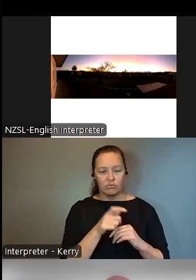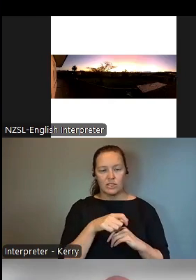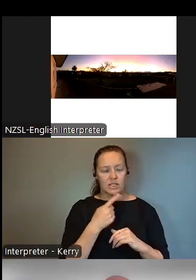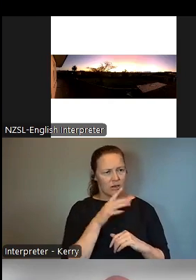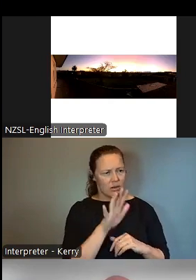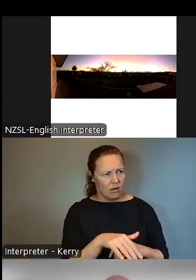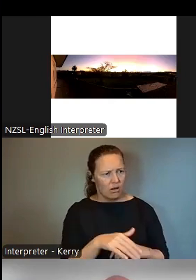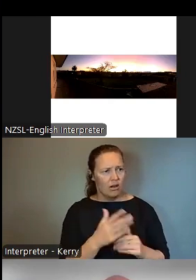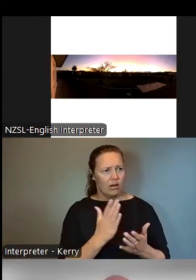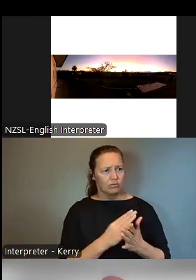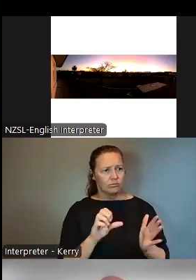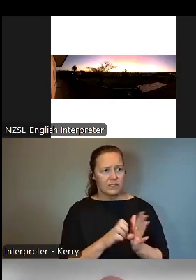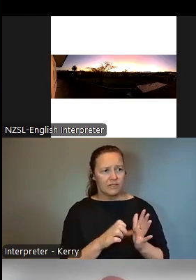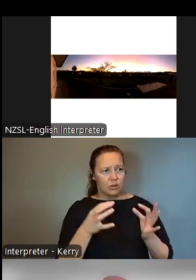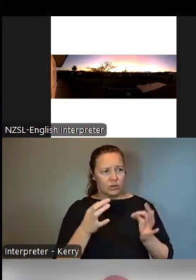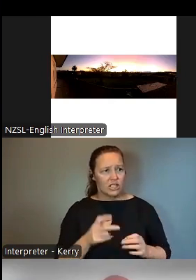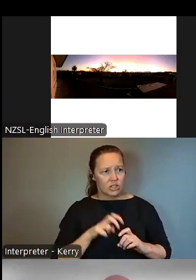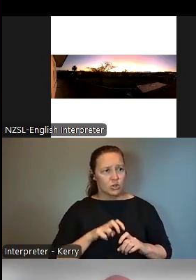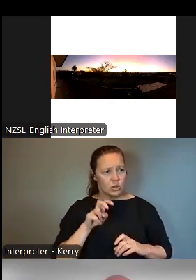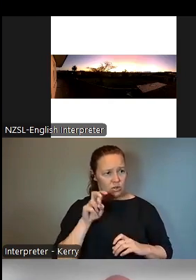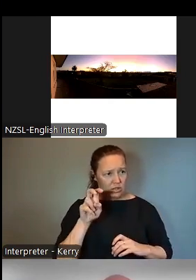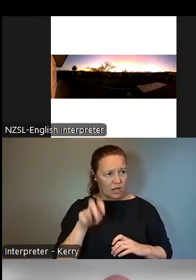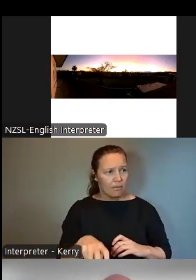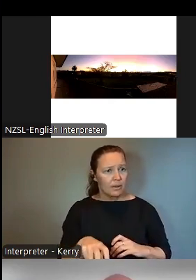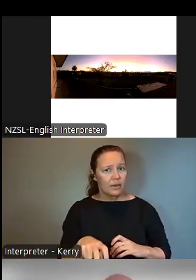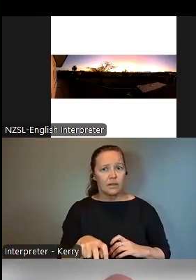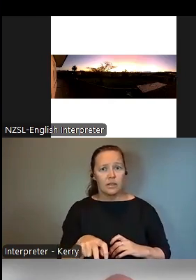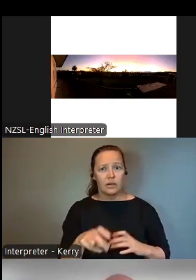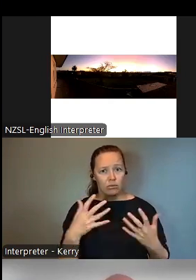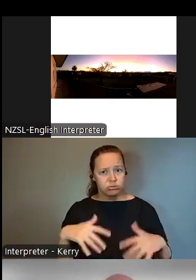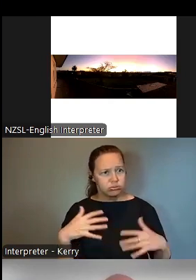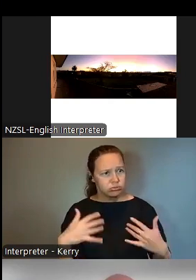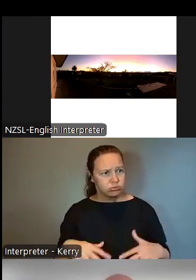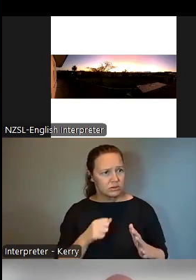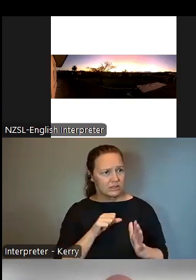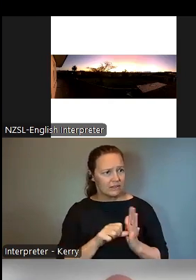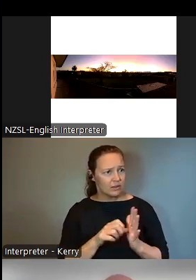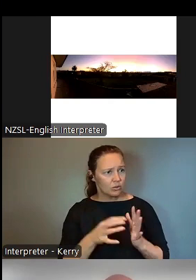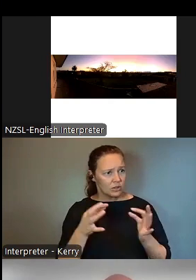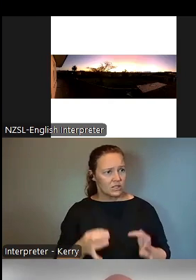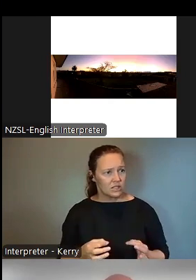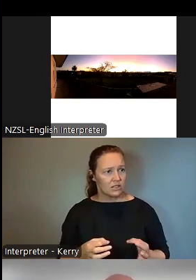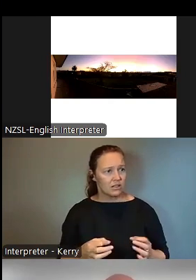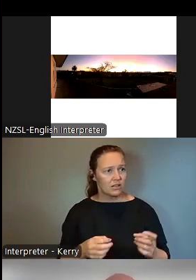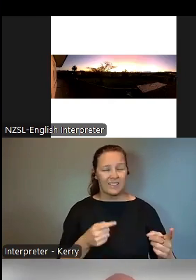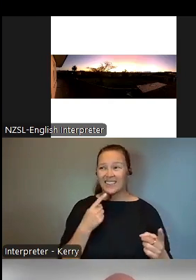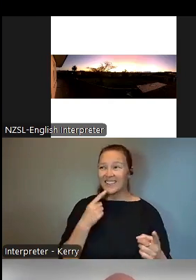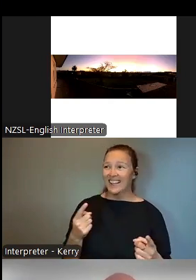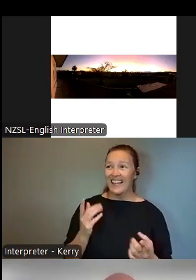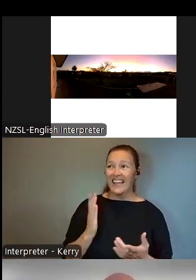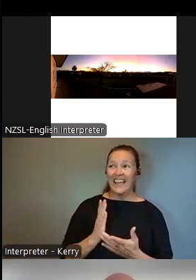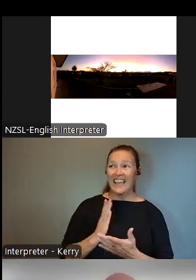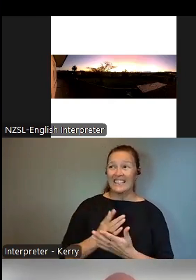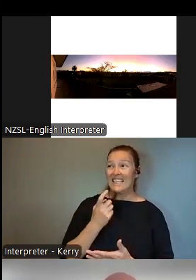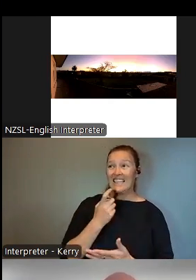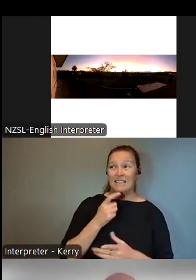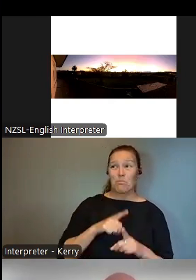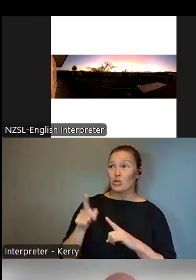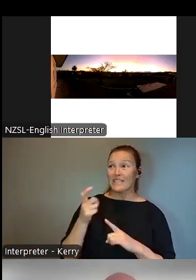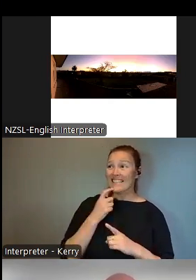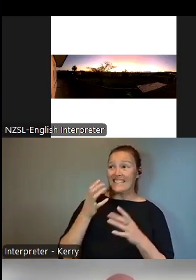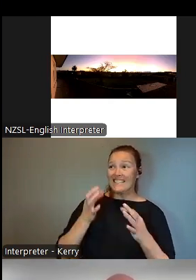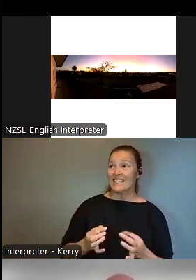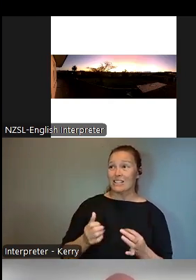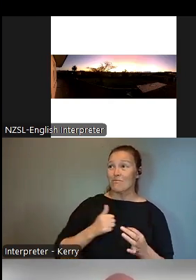really difficult decision for you to make that leap into the North Sea. And he said, actually, it was the easiest decision I've made